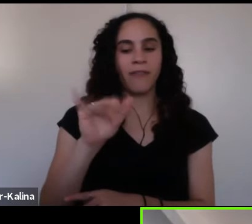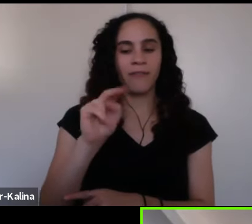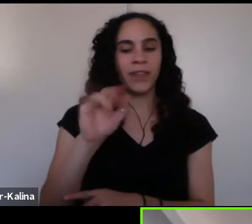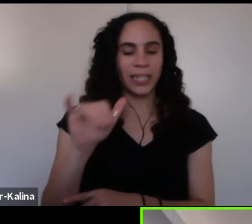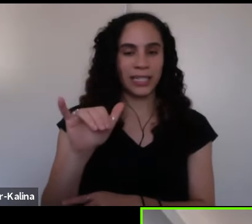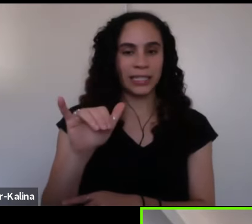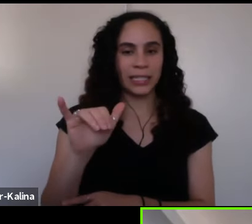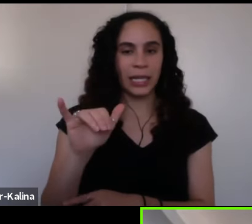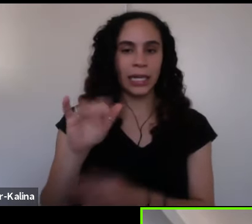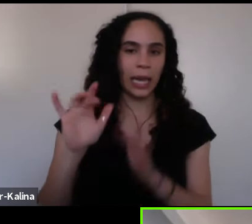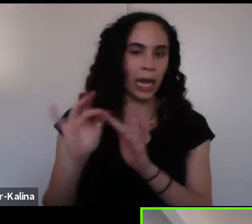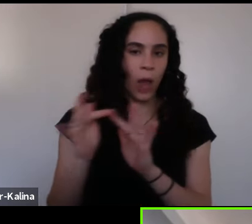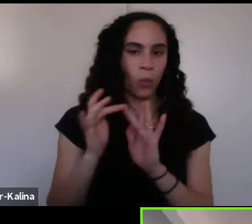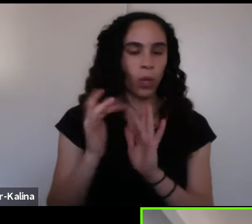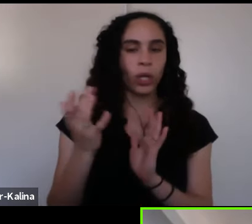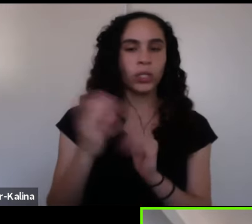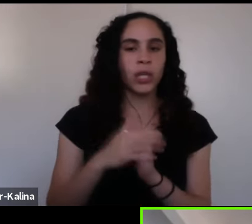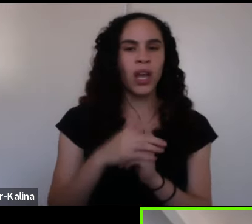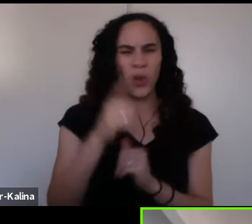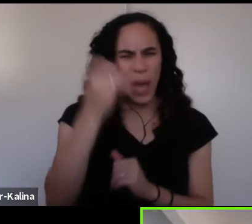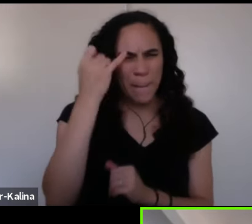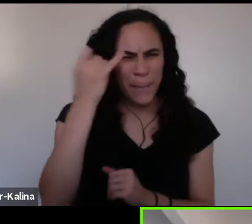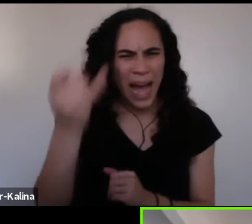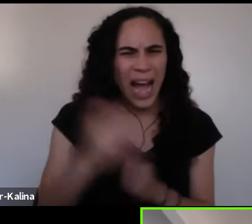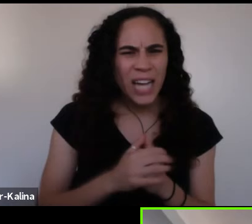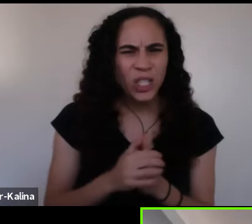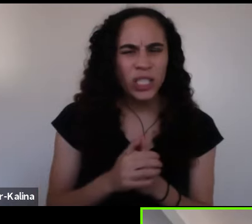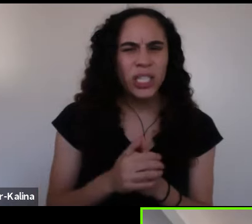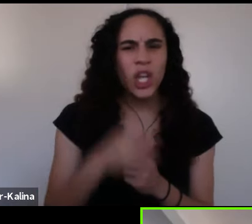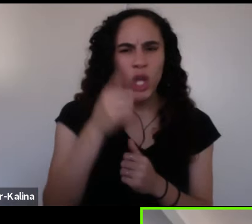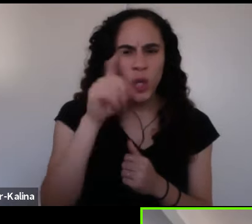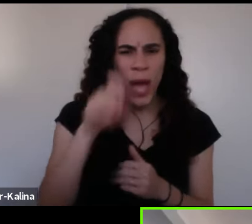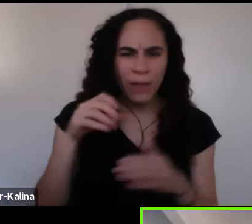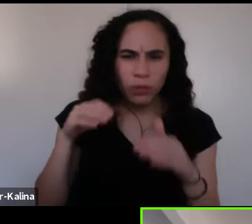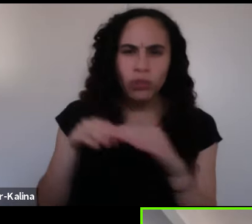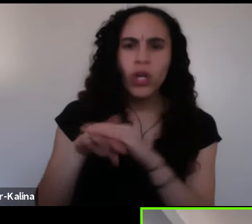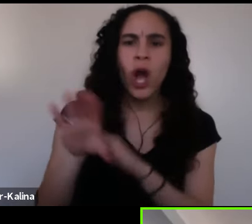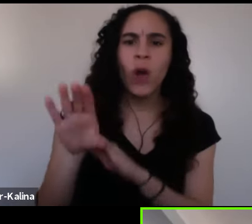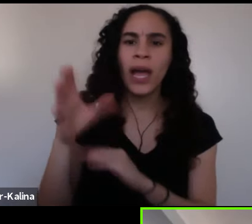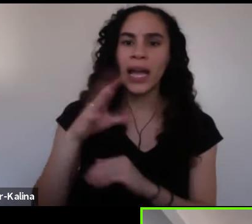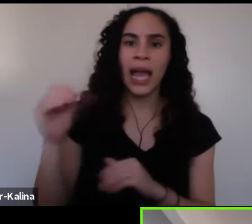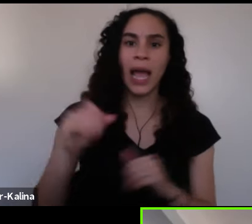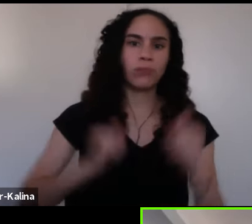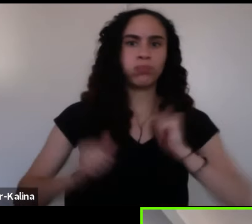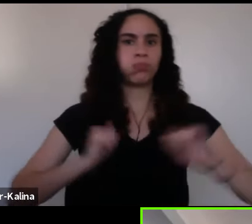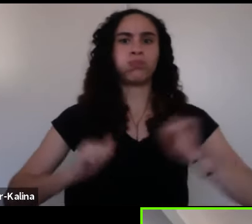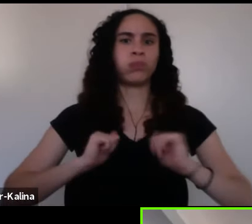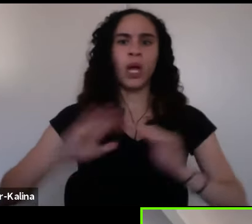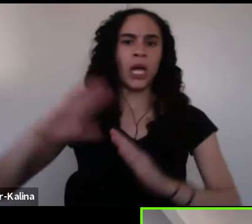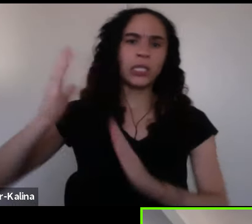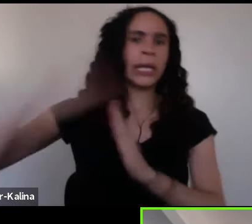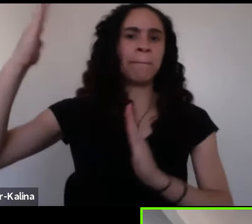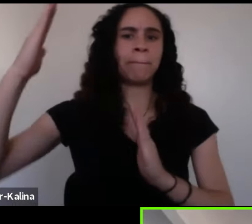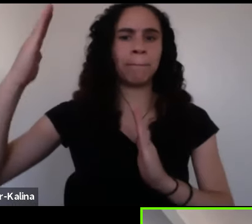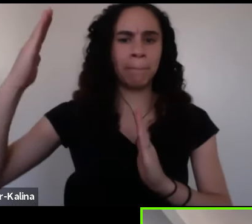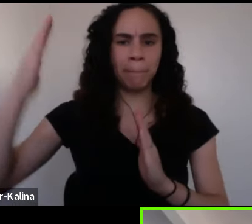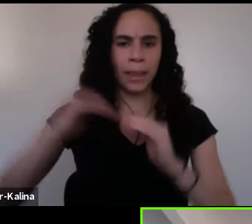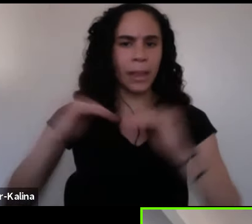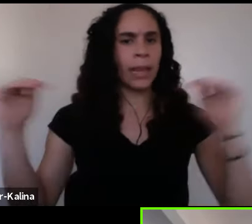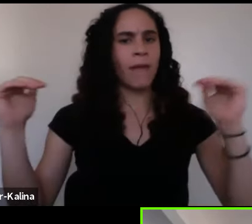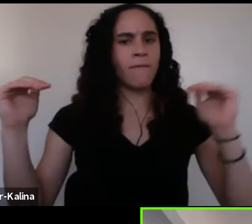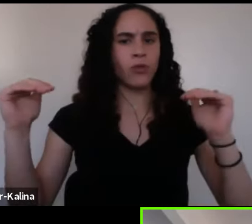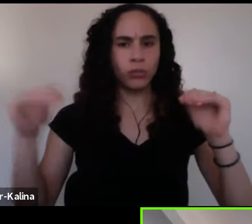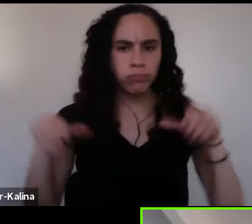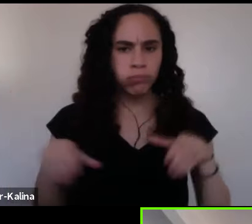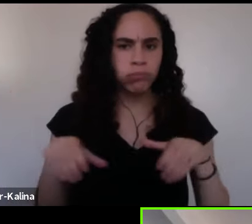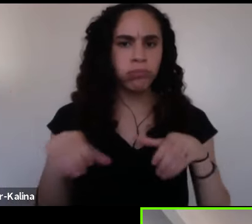in that situation where you have to go in and perform at a very top level, high level in your day job, and